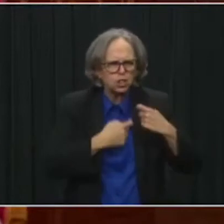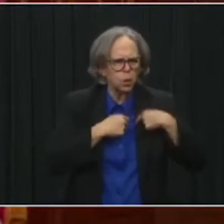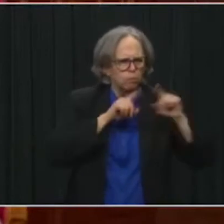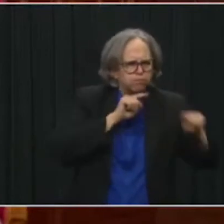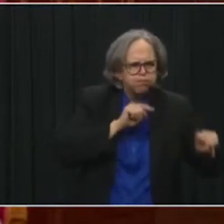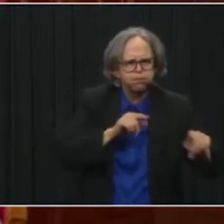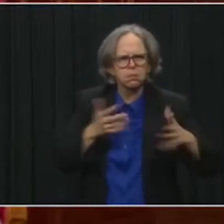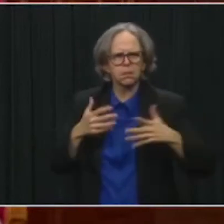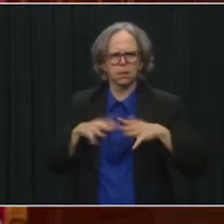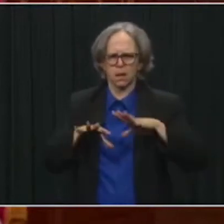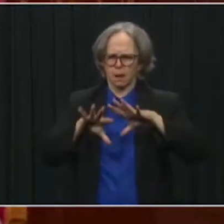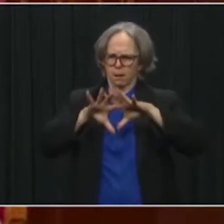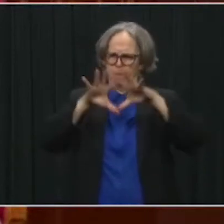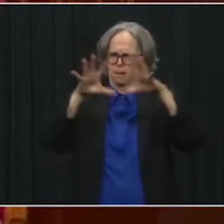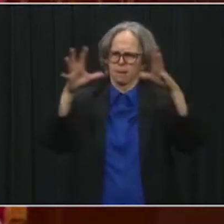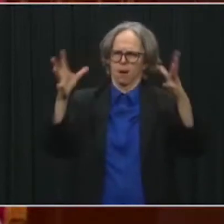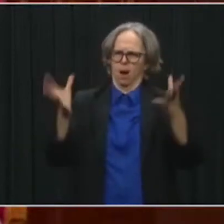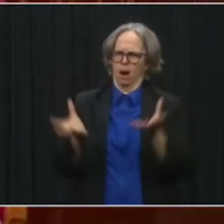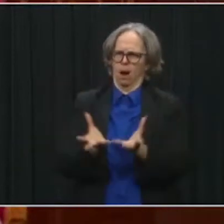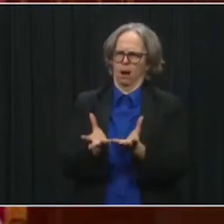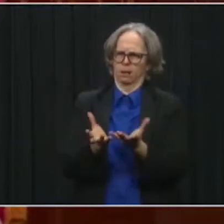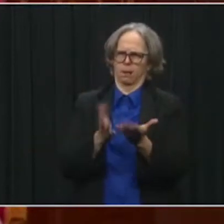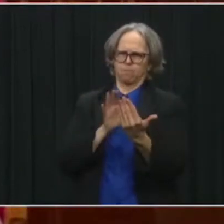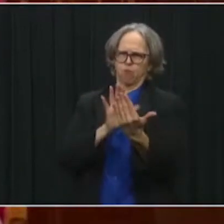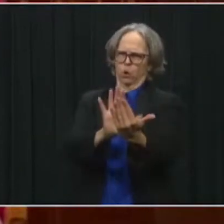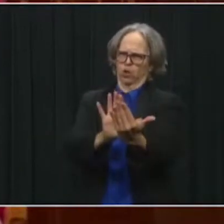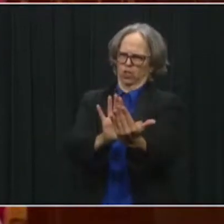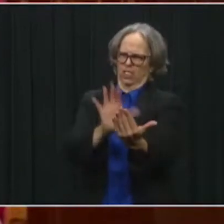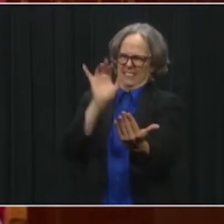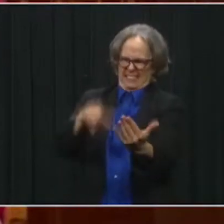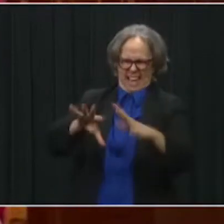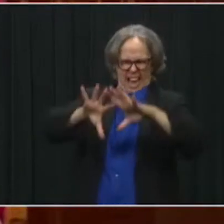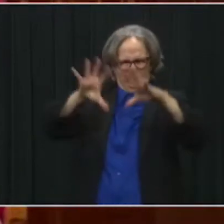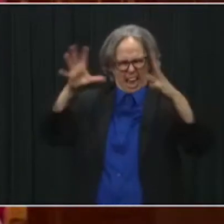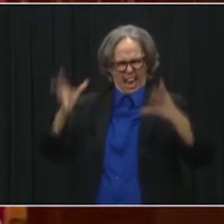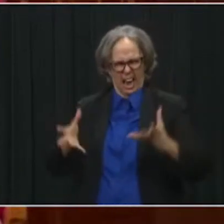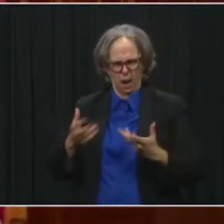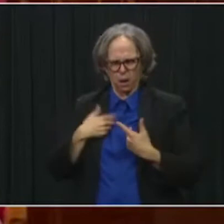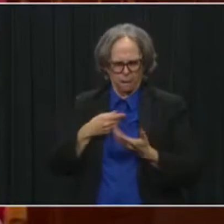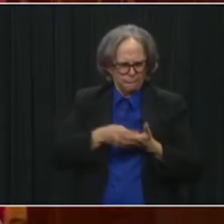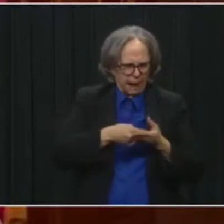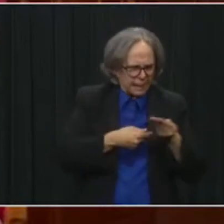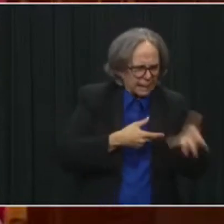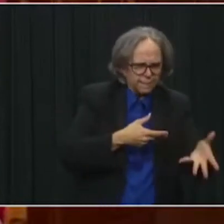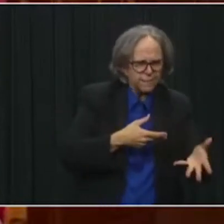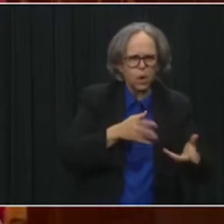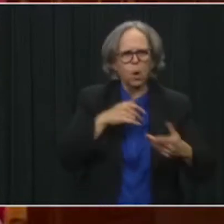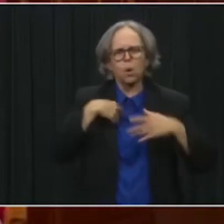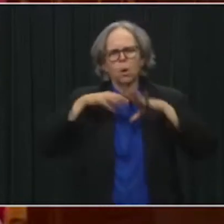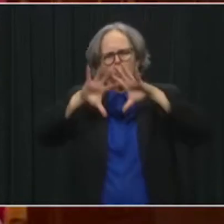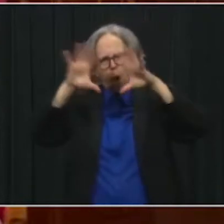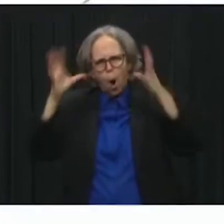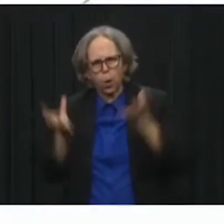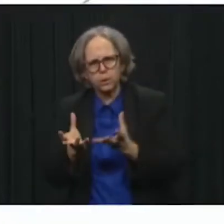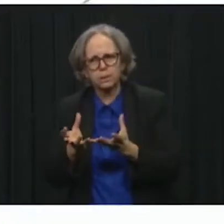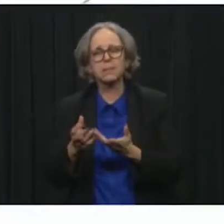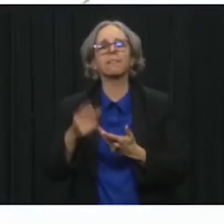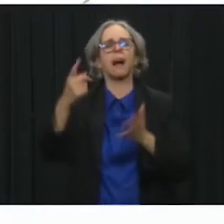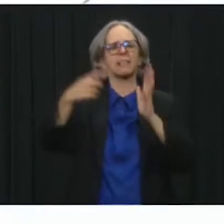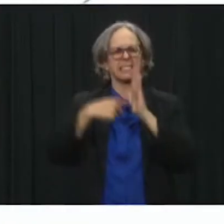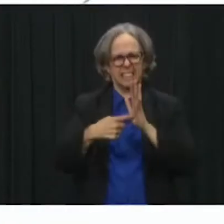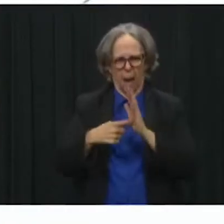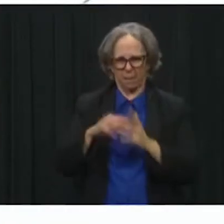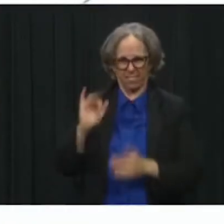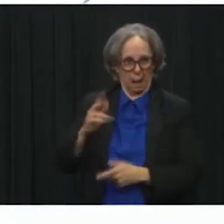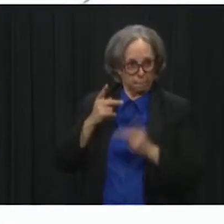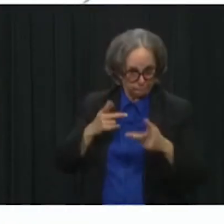just the incentive dollars, but a holistic approach. Columbus Health reported 253 vaccinations